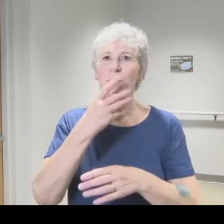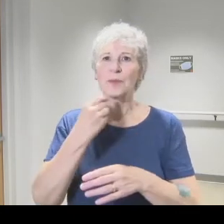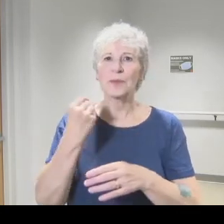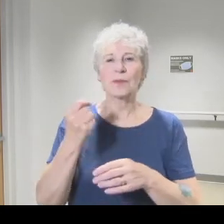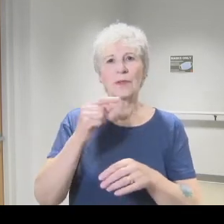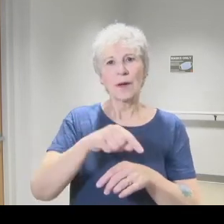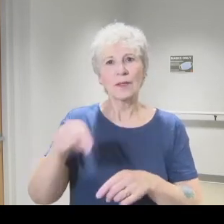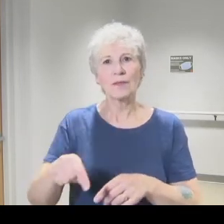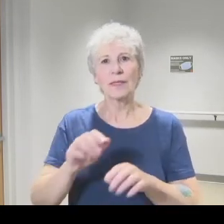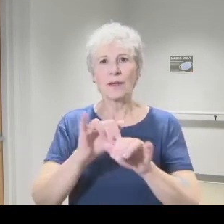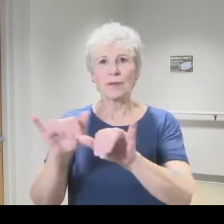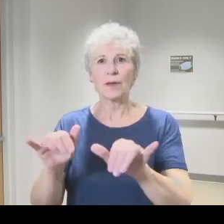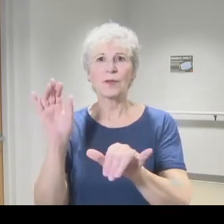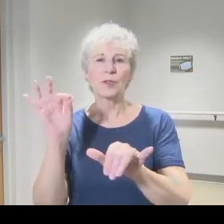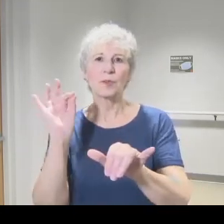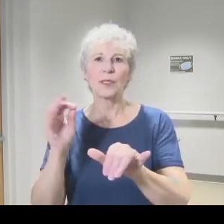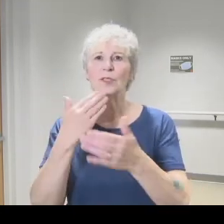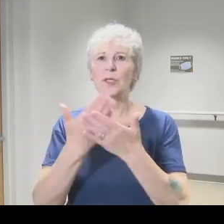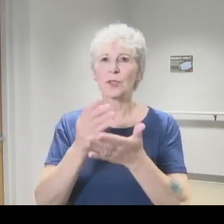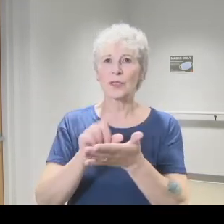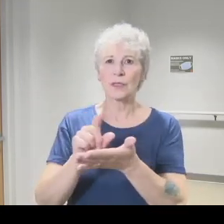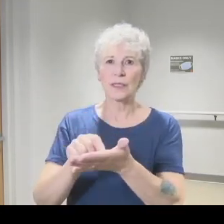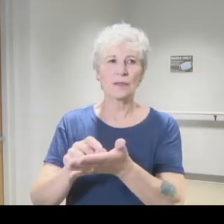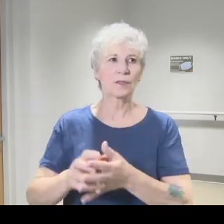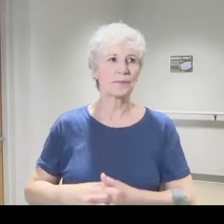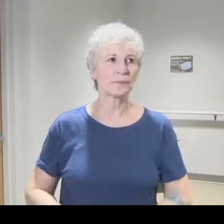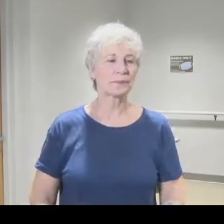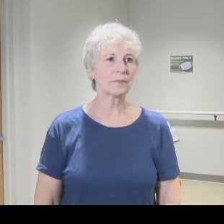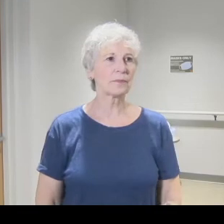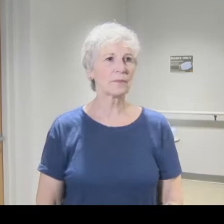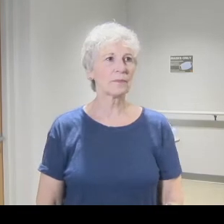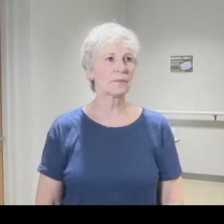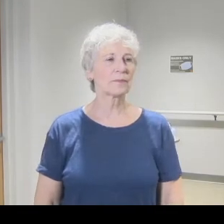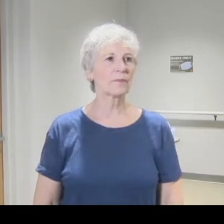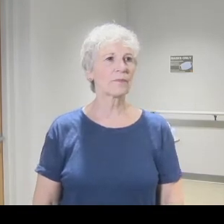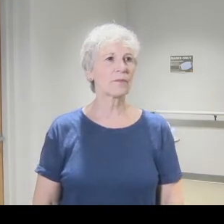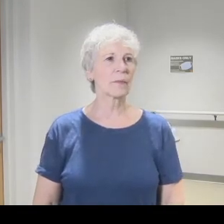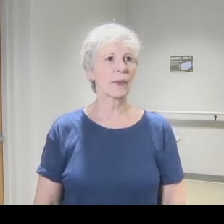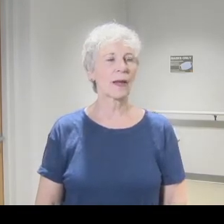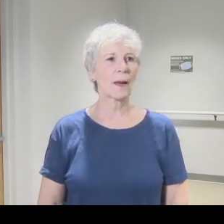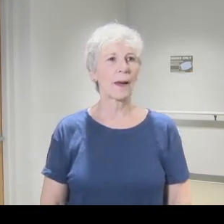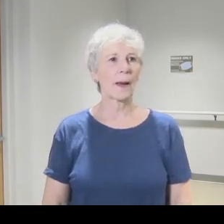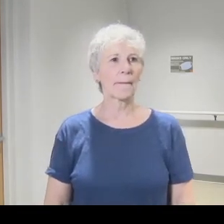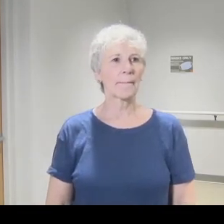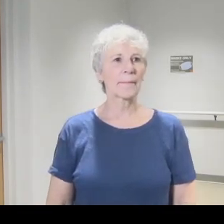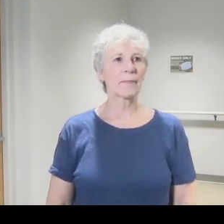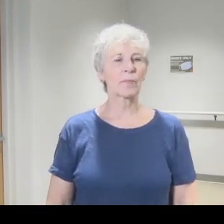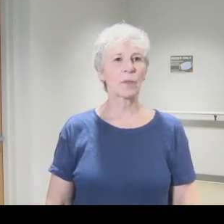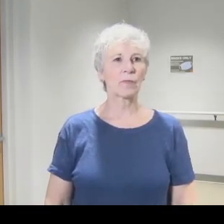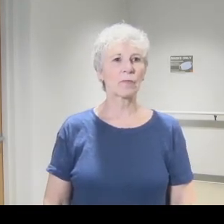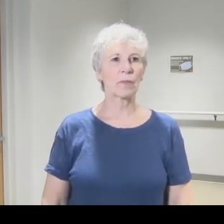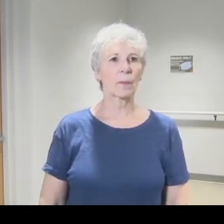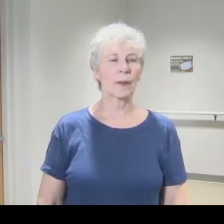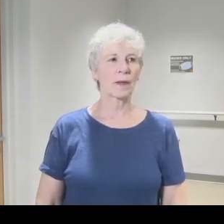news. All right, Kezia, if you want to come drop that in past the stairs here so no one trips on it and you guys can just lay that on the floor